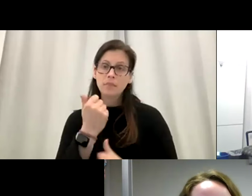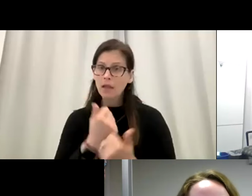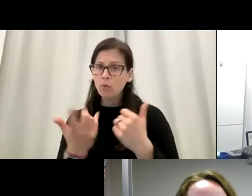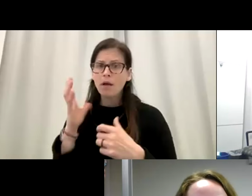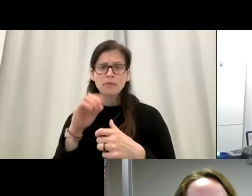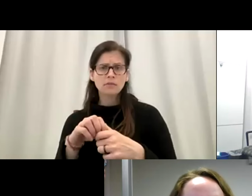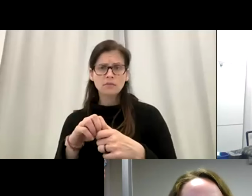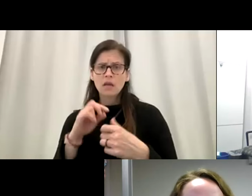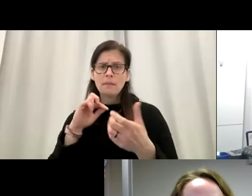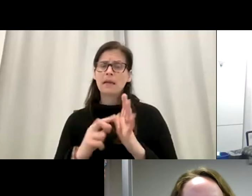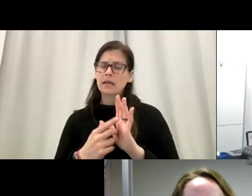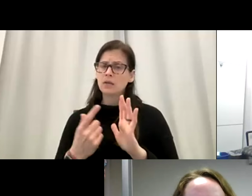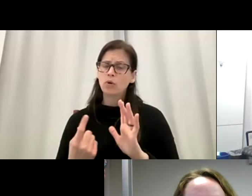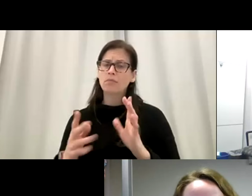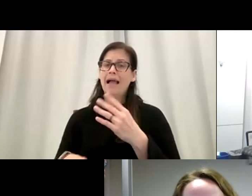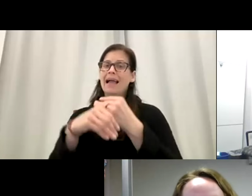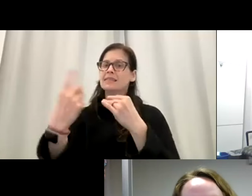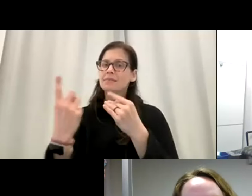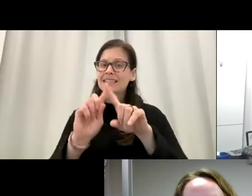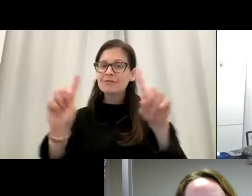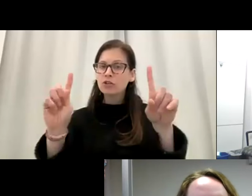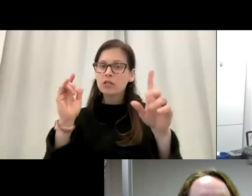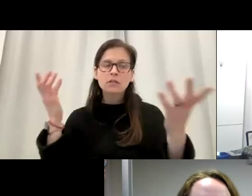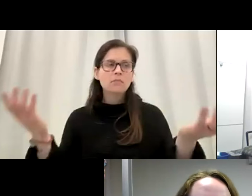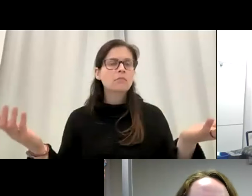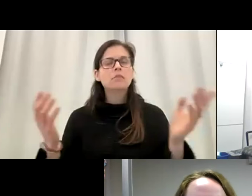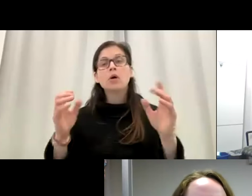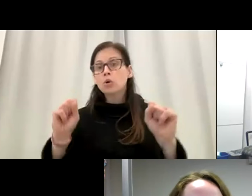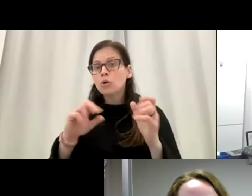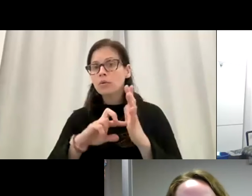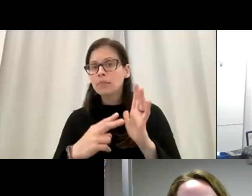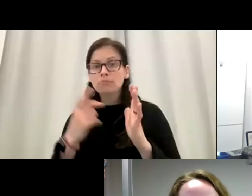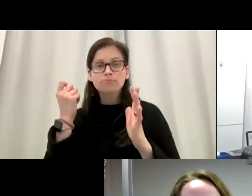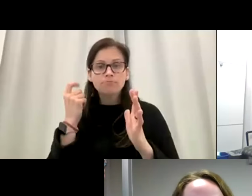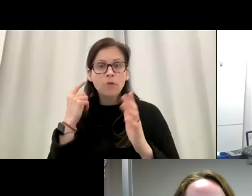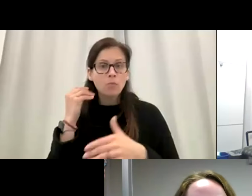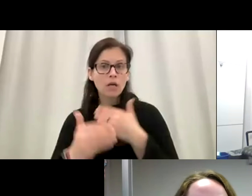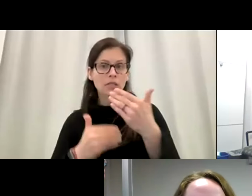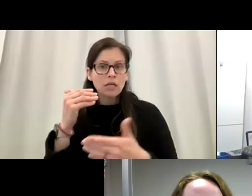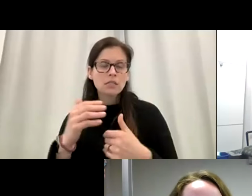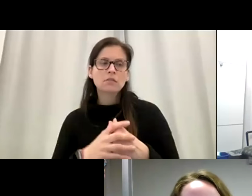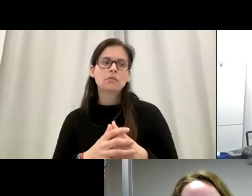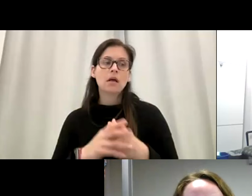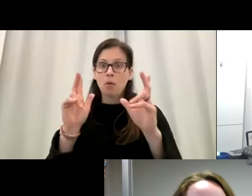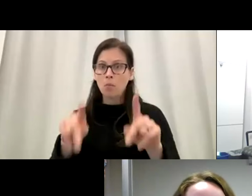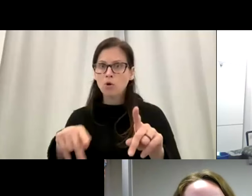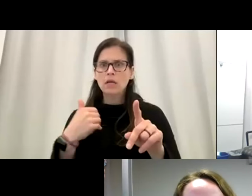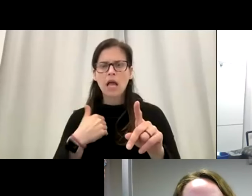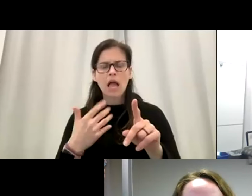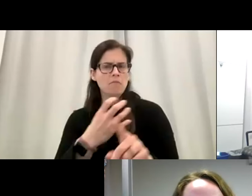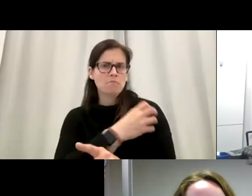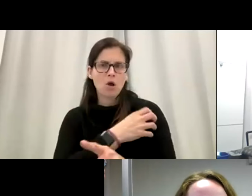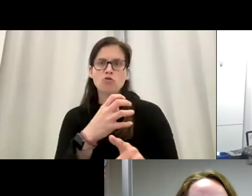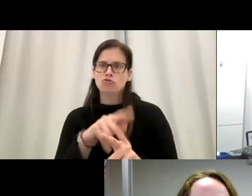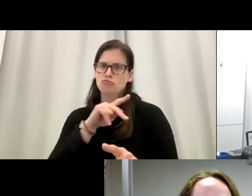will bring something different to it, whether it's an understanding of the process, and maybe one person has a really powerful personal story